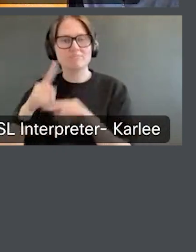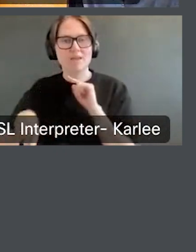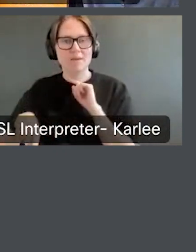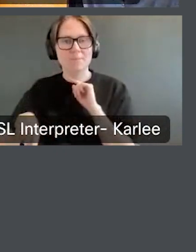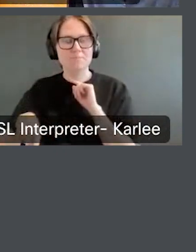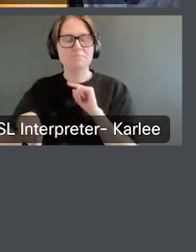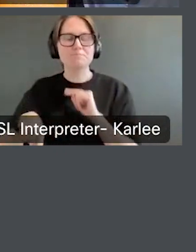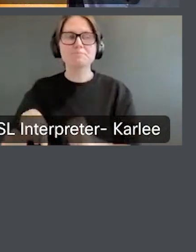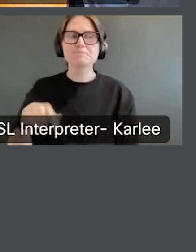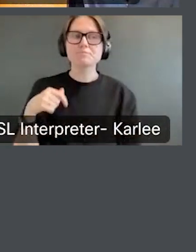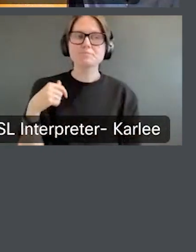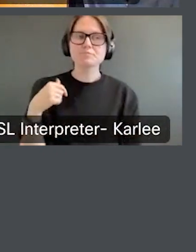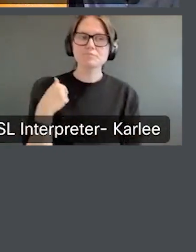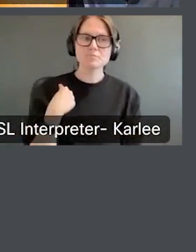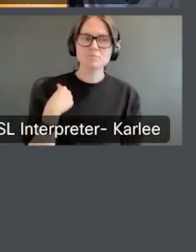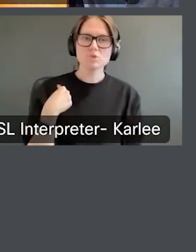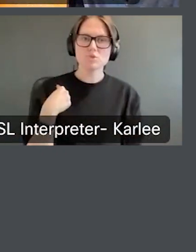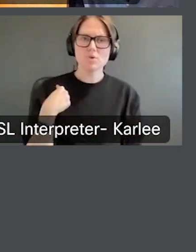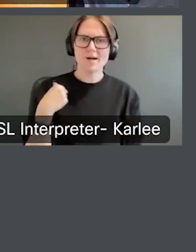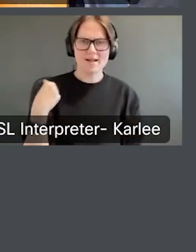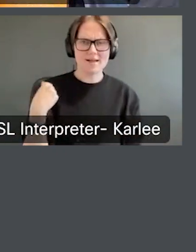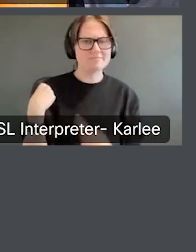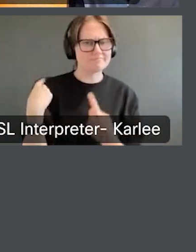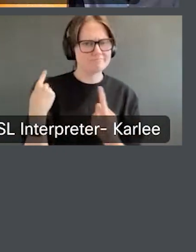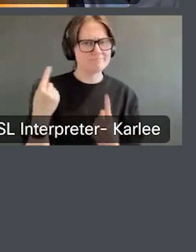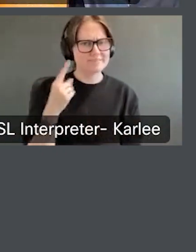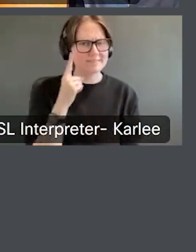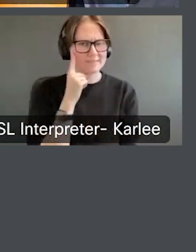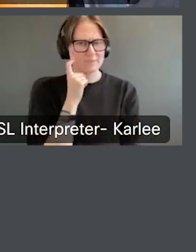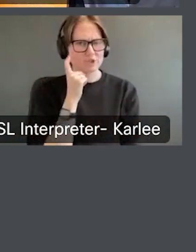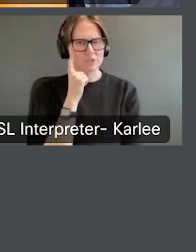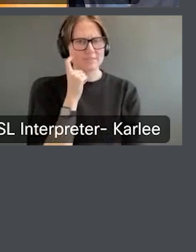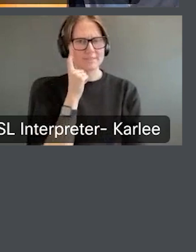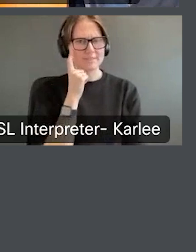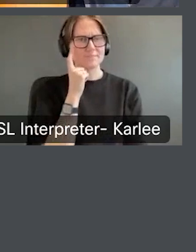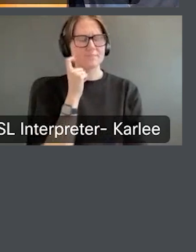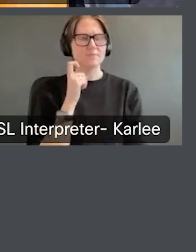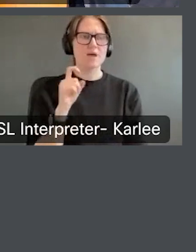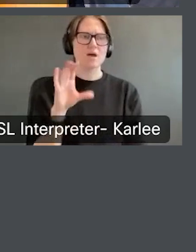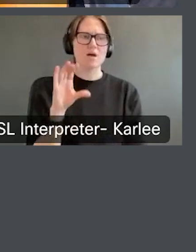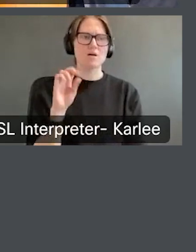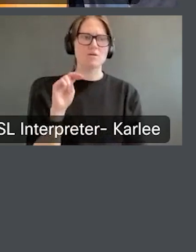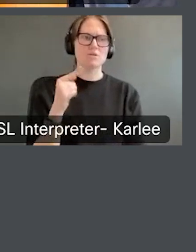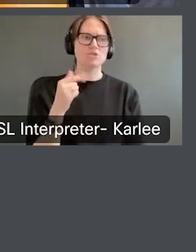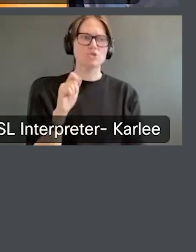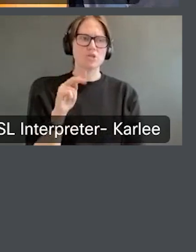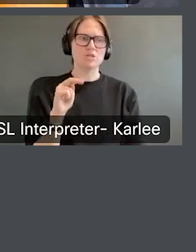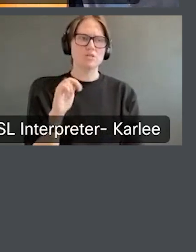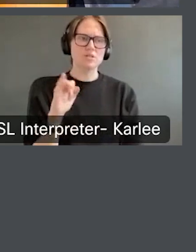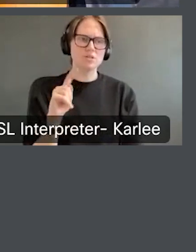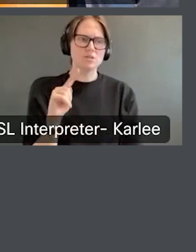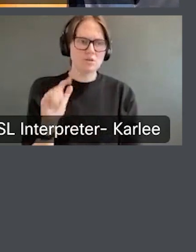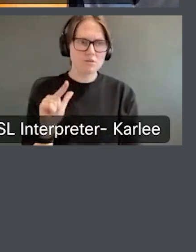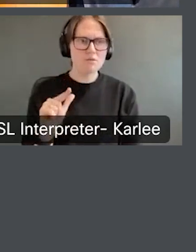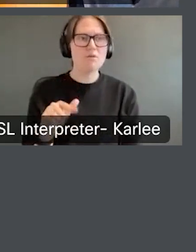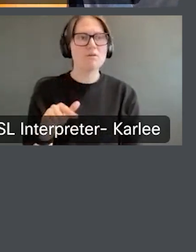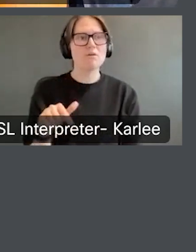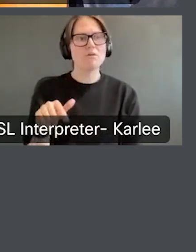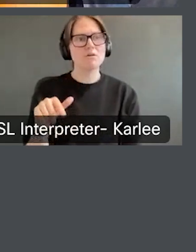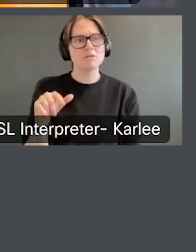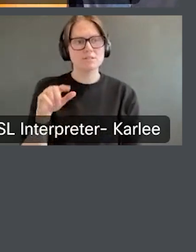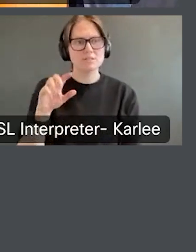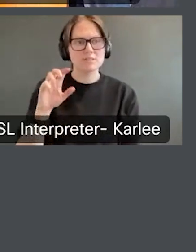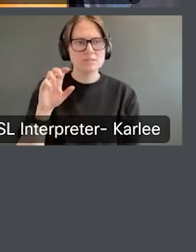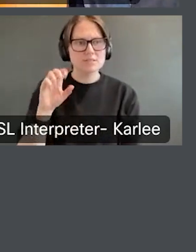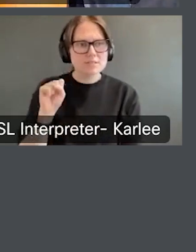been suspicious that congenital cytomegalovirus could be one of the